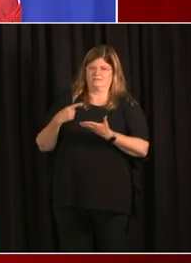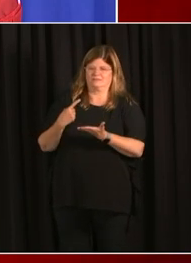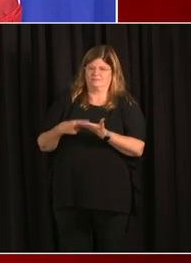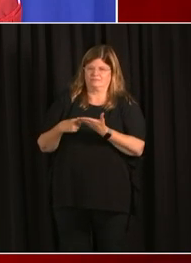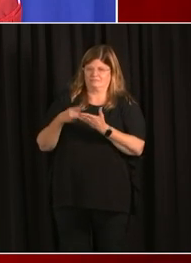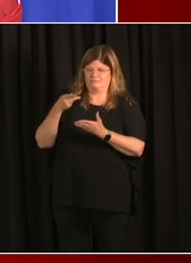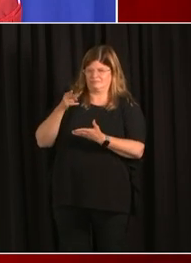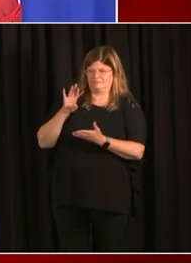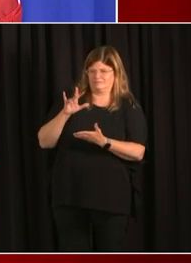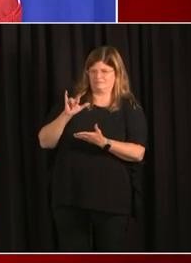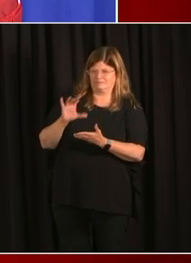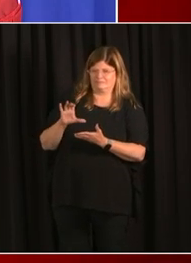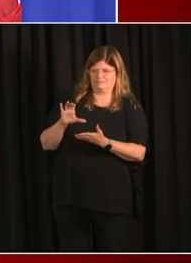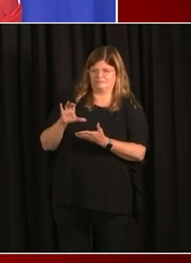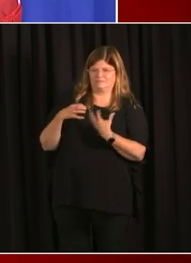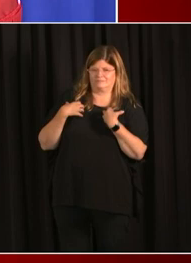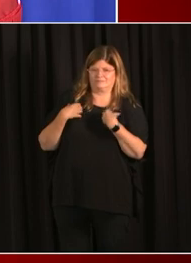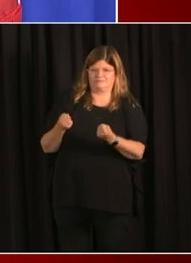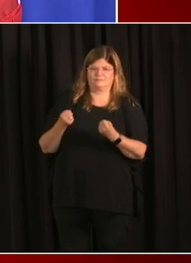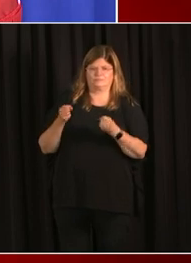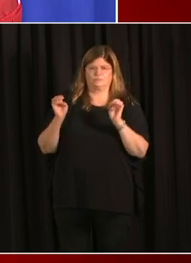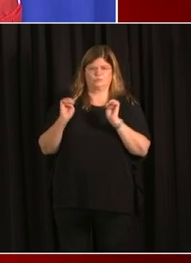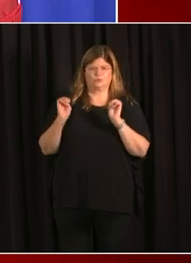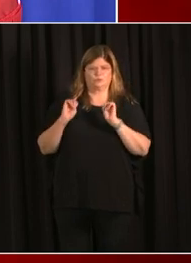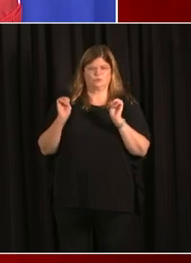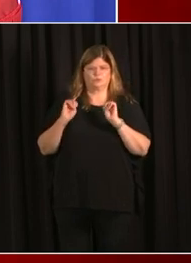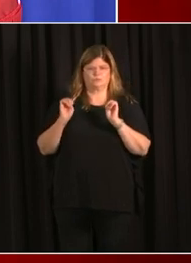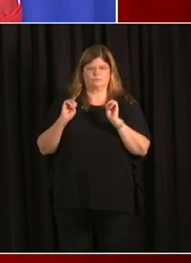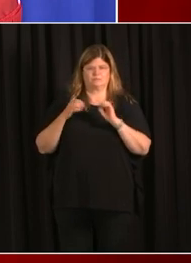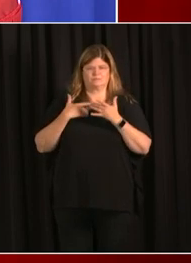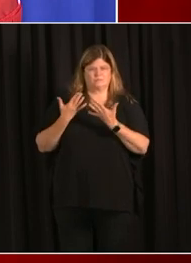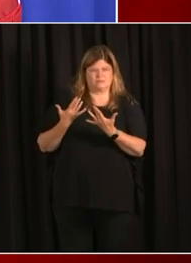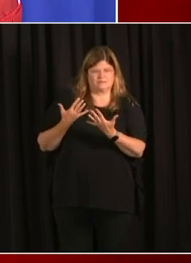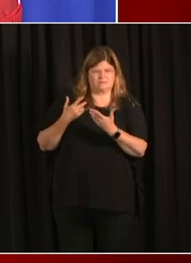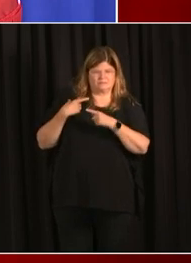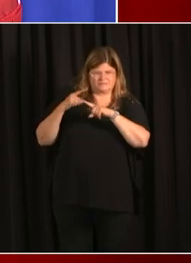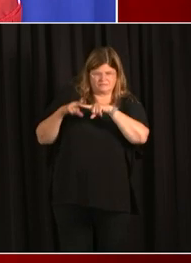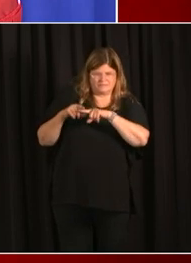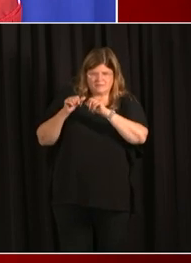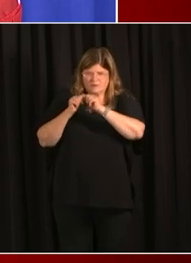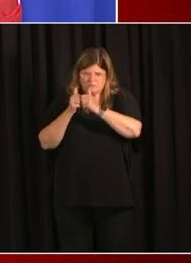so I would look at where we stand with the public health emergency.